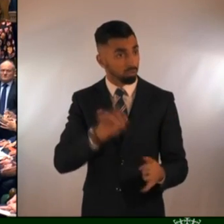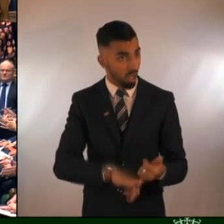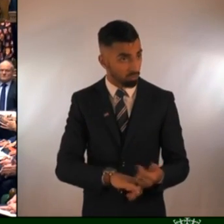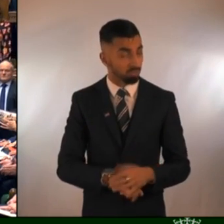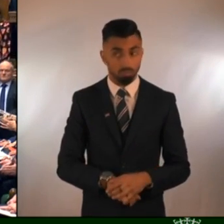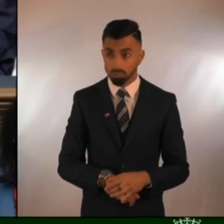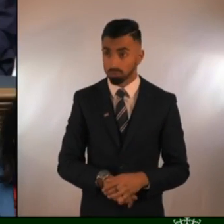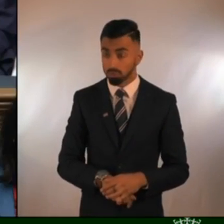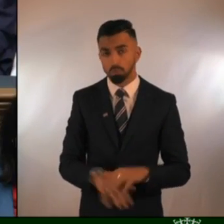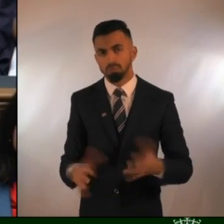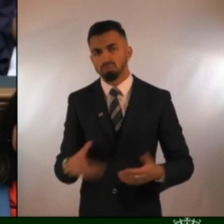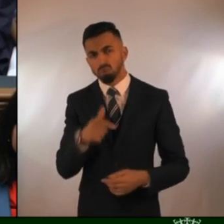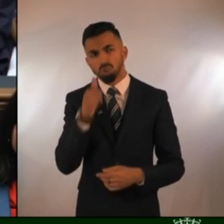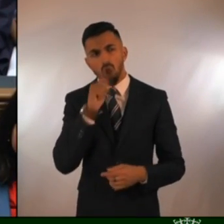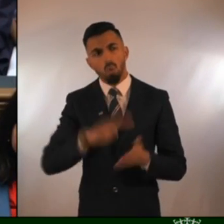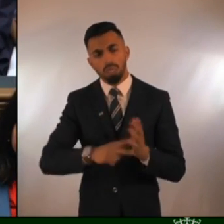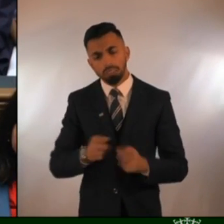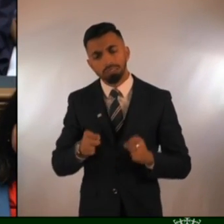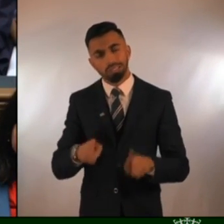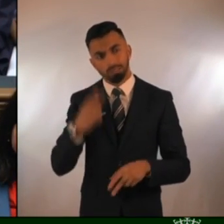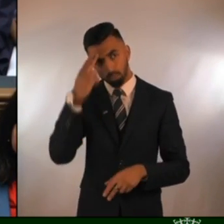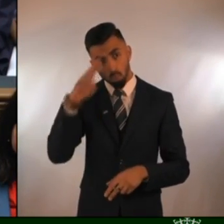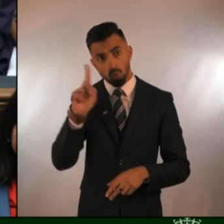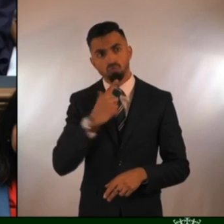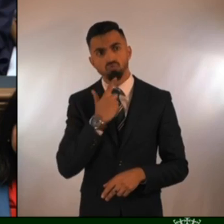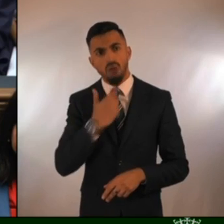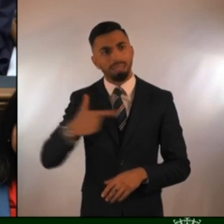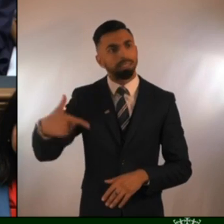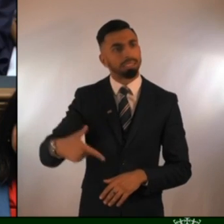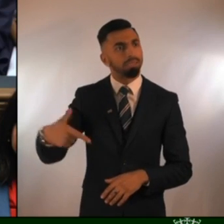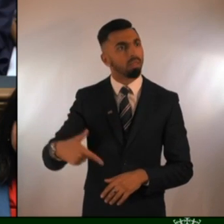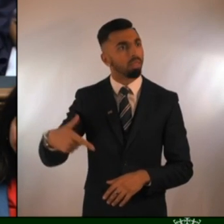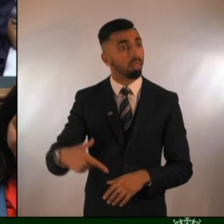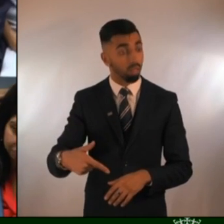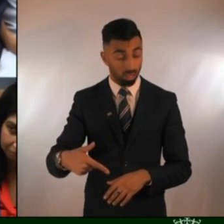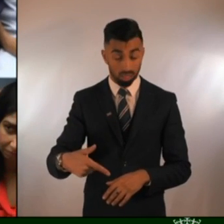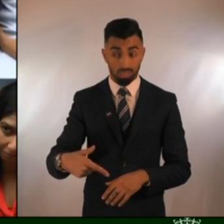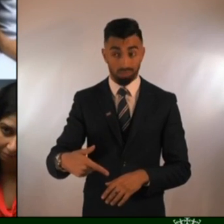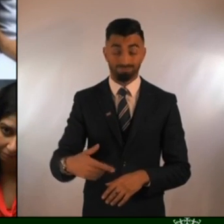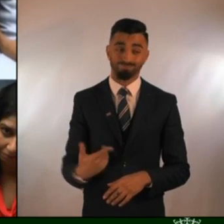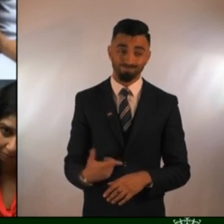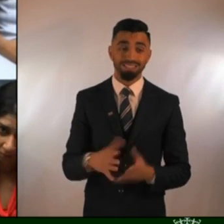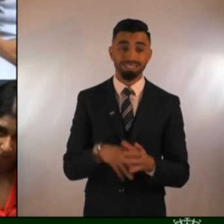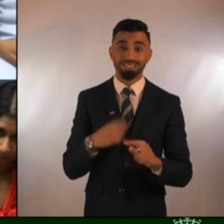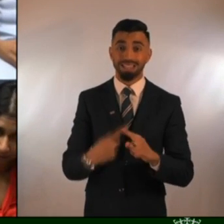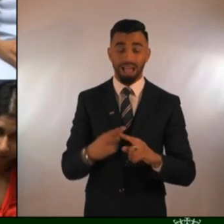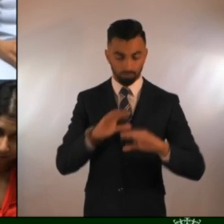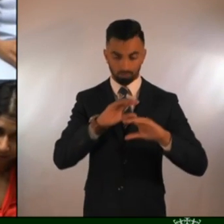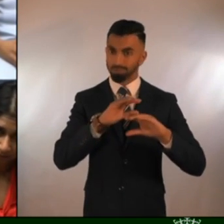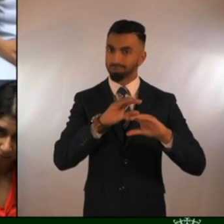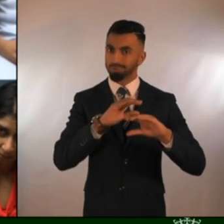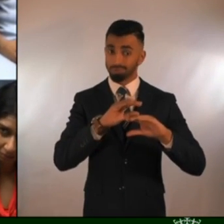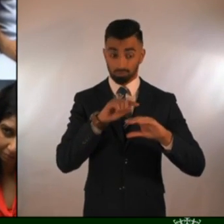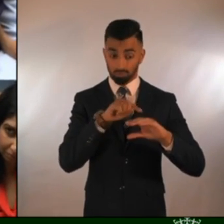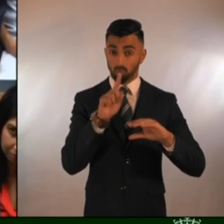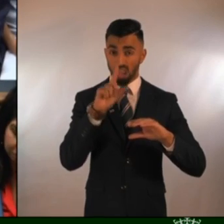users to pay duty of just over 11 pence per litre for diesel, compared to almost 58 pence per litre for